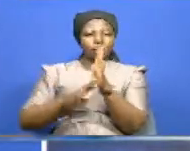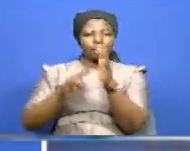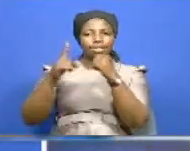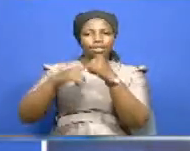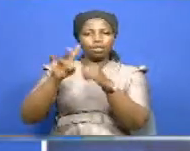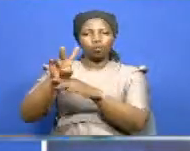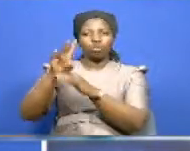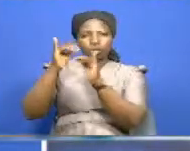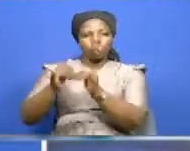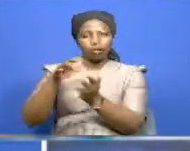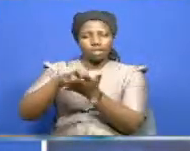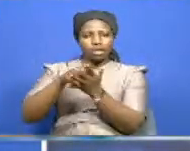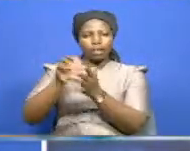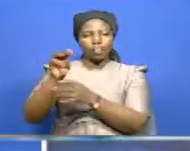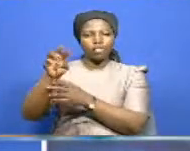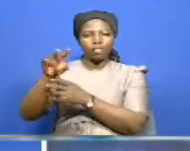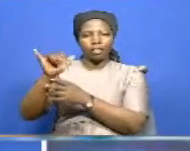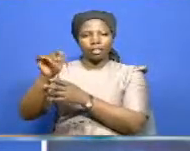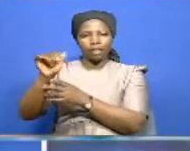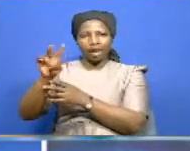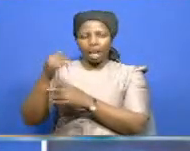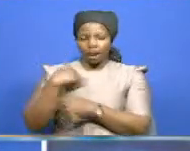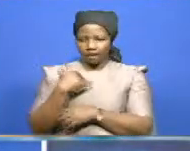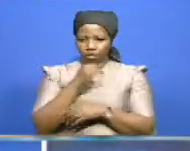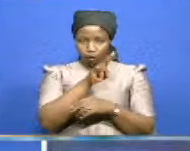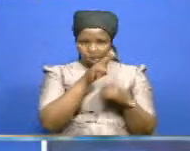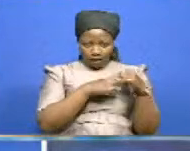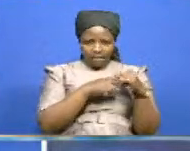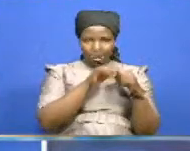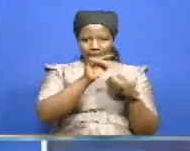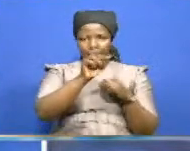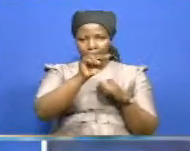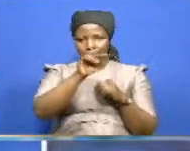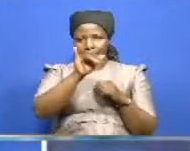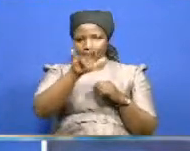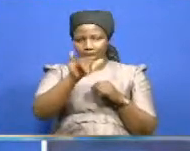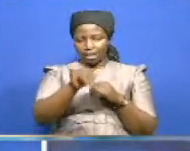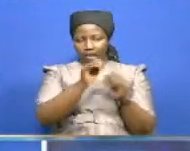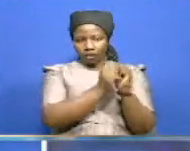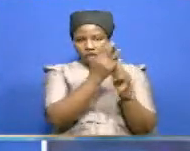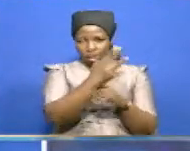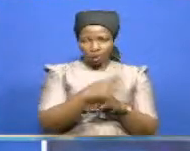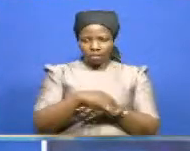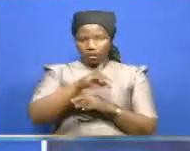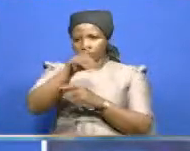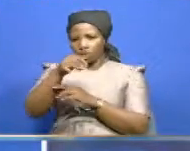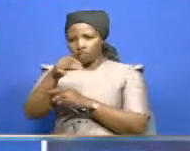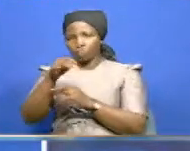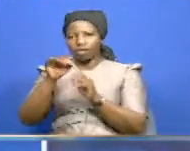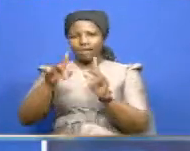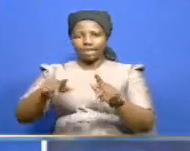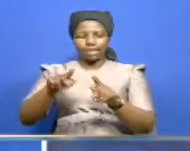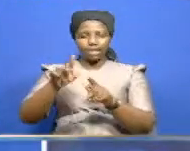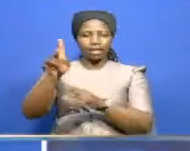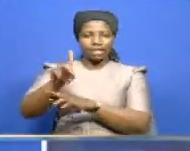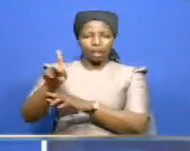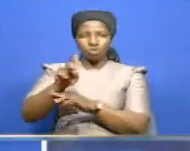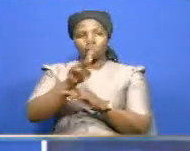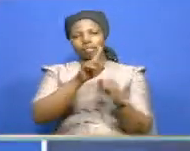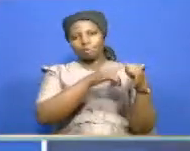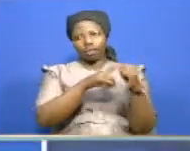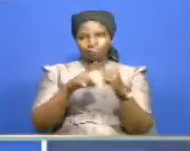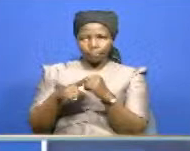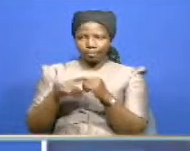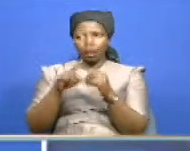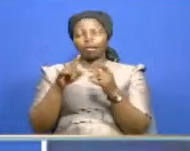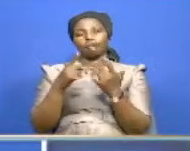Mvita registering 27, Nyali 14, Jomvu and Kisauni 7 each, Likoni 5, and Changamwe 2.